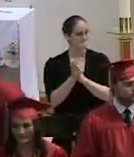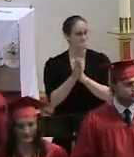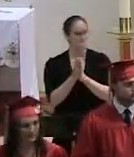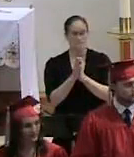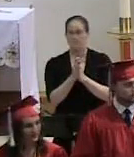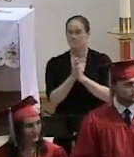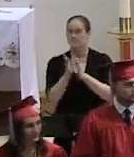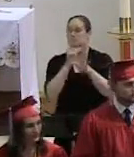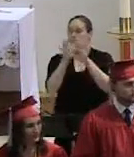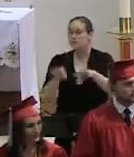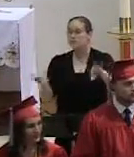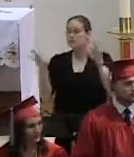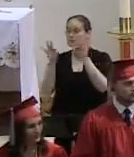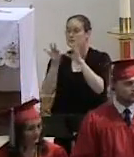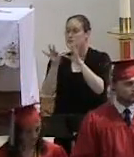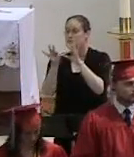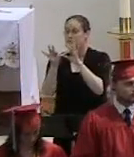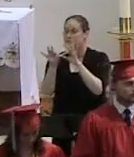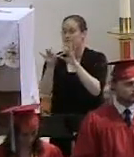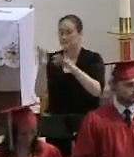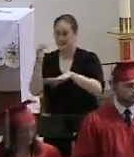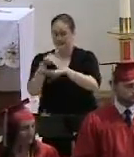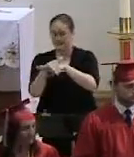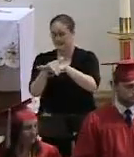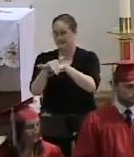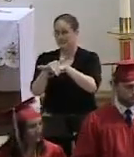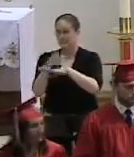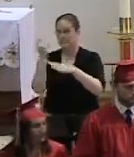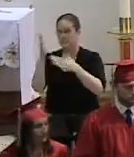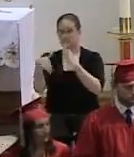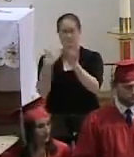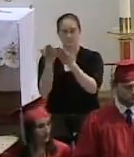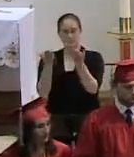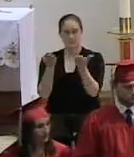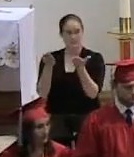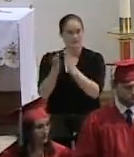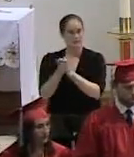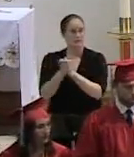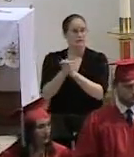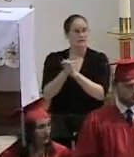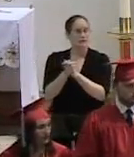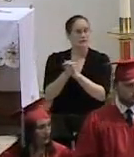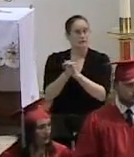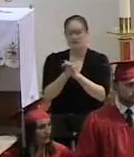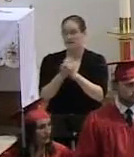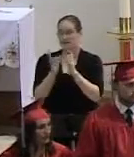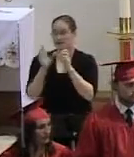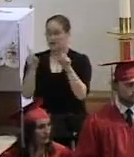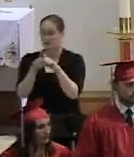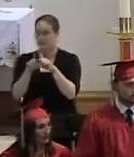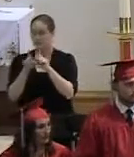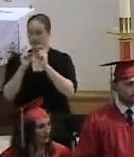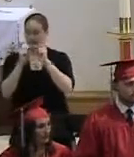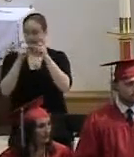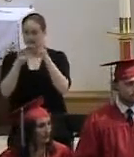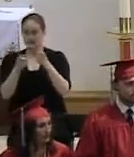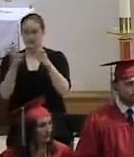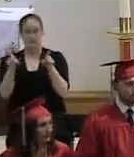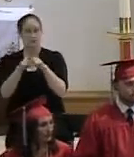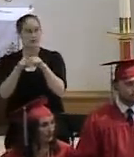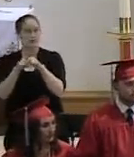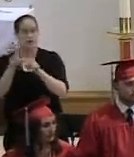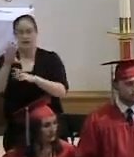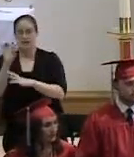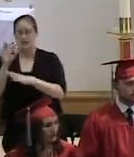As it is important that the Knights, for you who are servers, our parish church also would like to give you